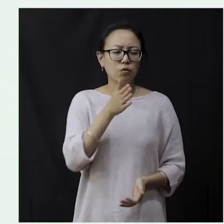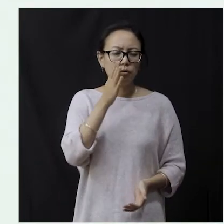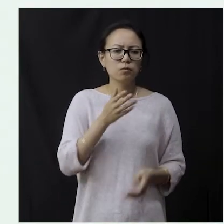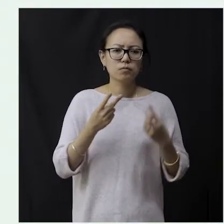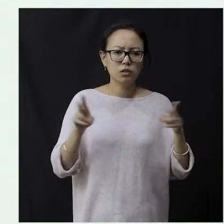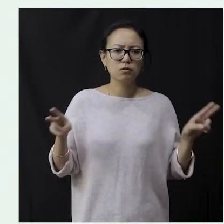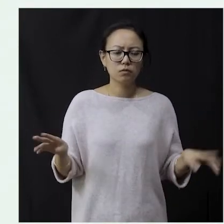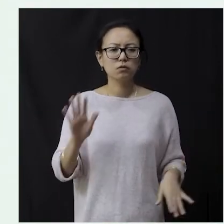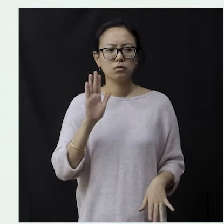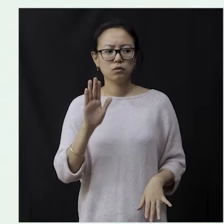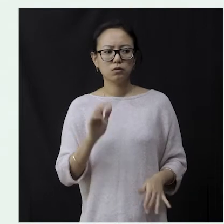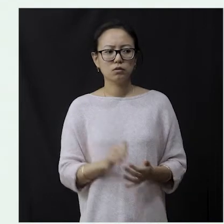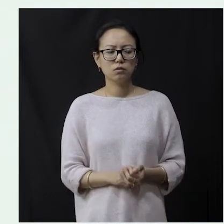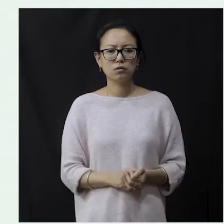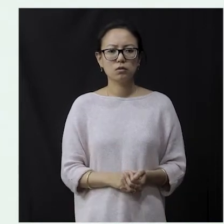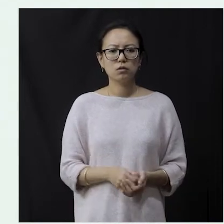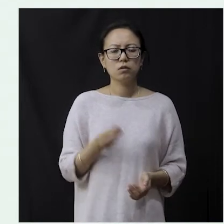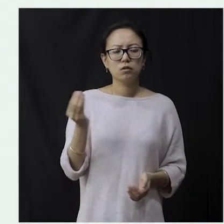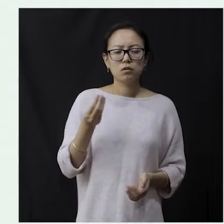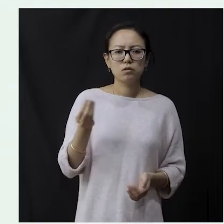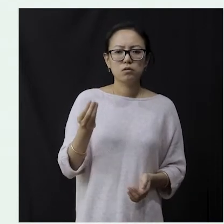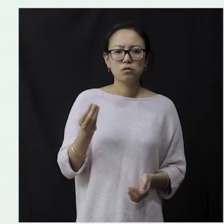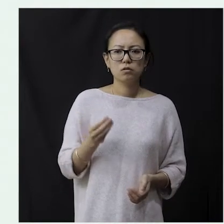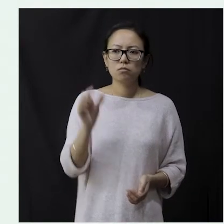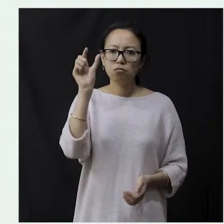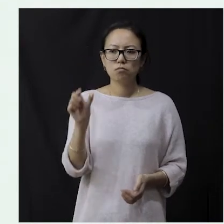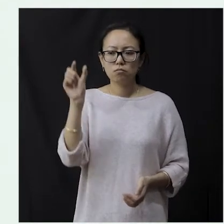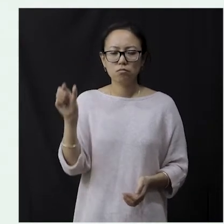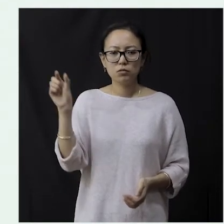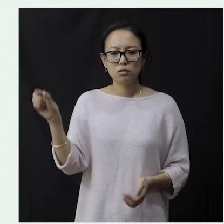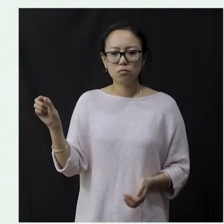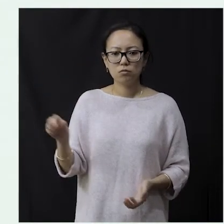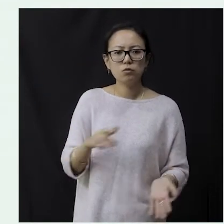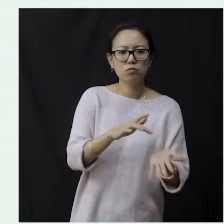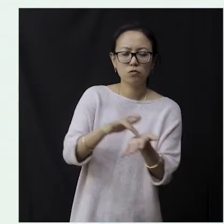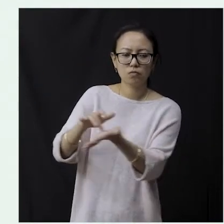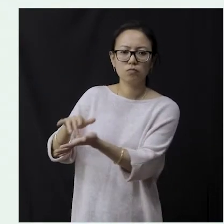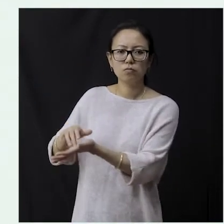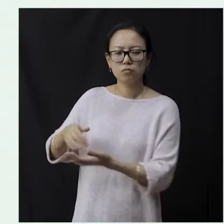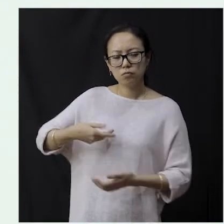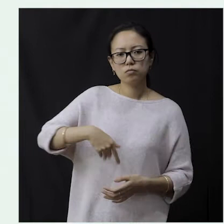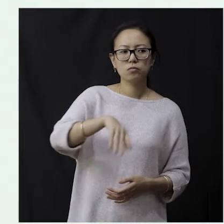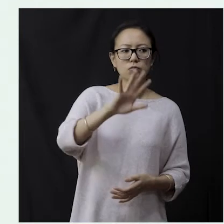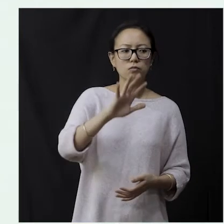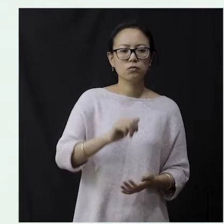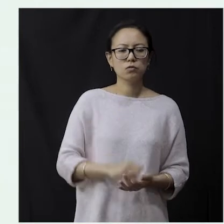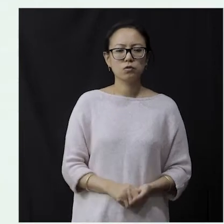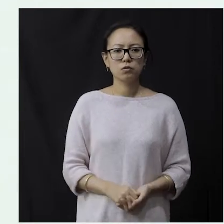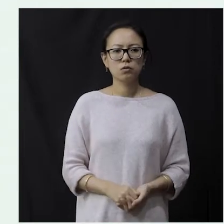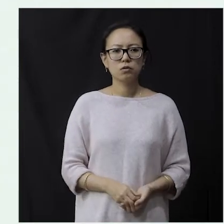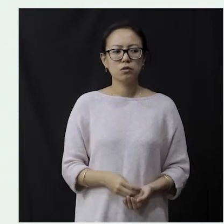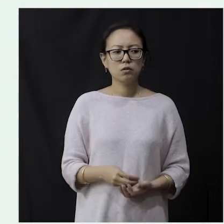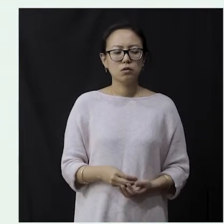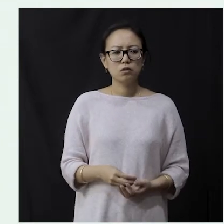Okay, some of the railway, they carry the passenger from one city to another city.